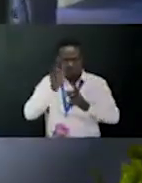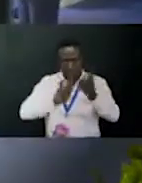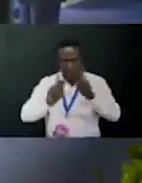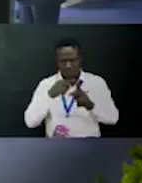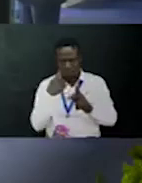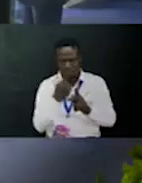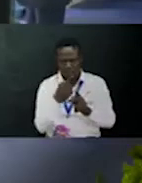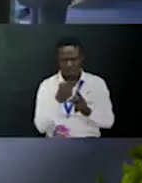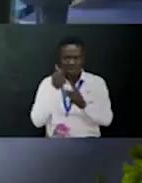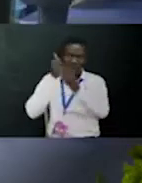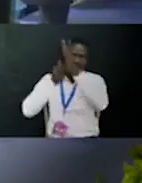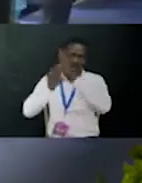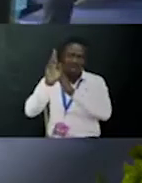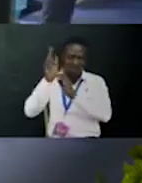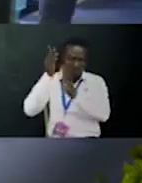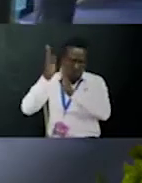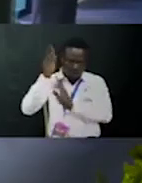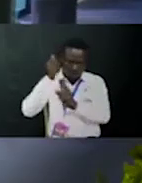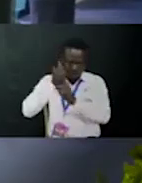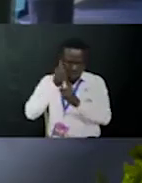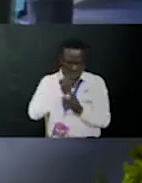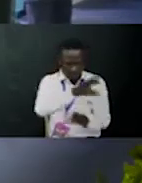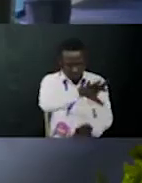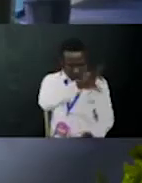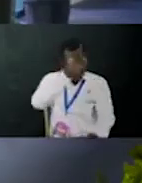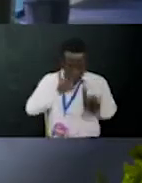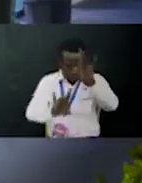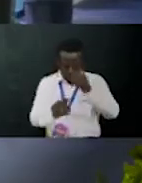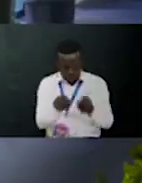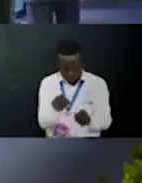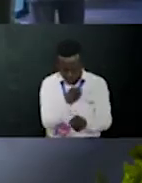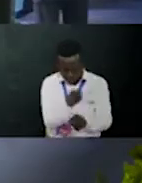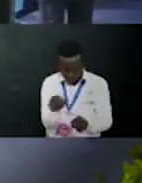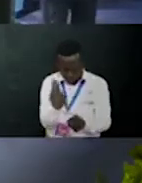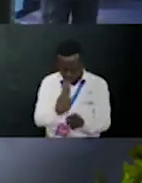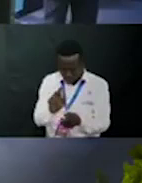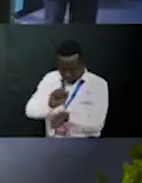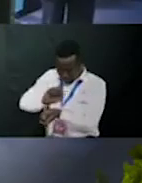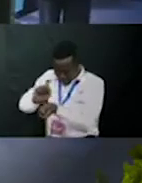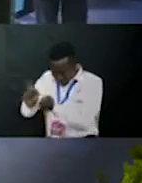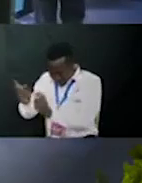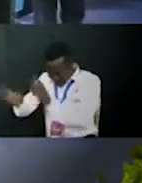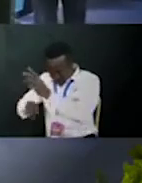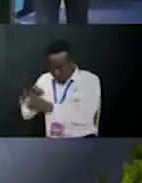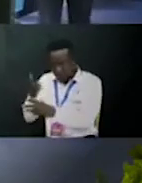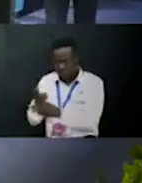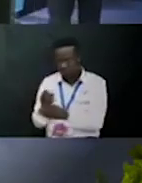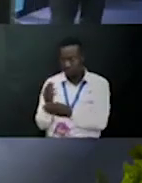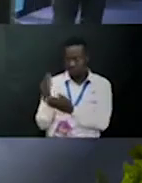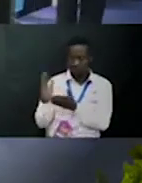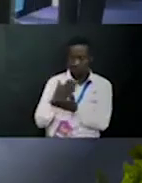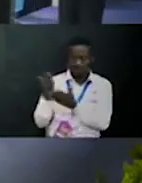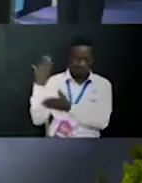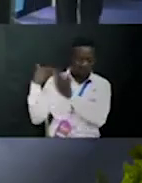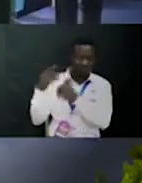wants to use to change our world. Yes. The song that we sang earlier on said, now